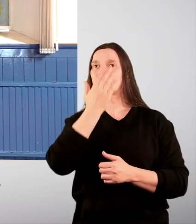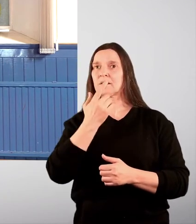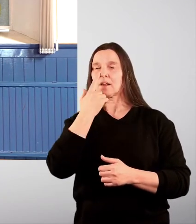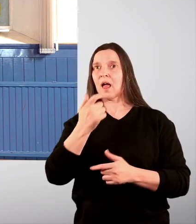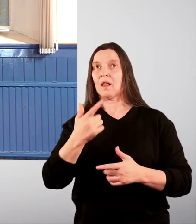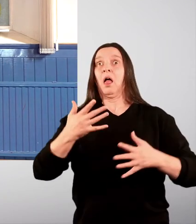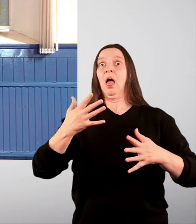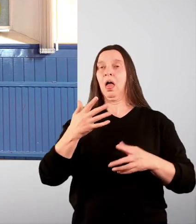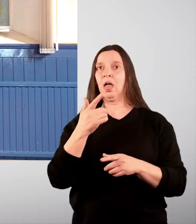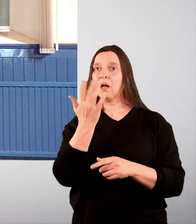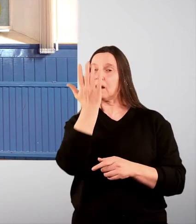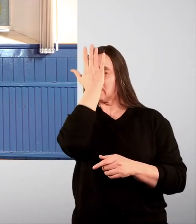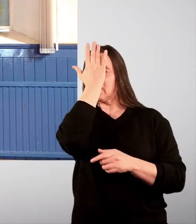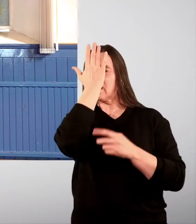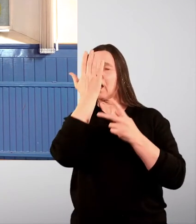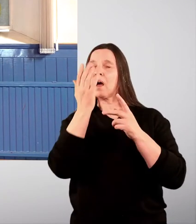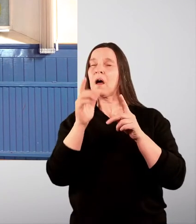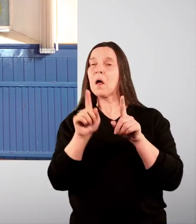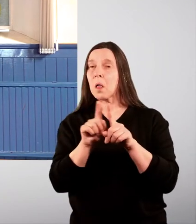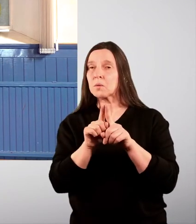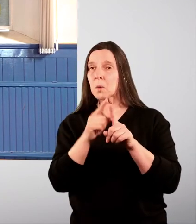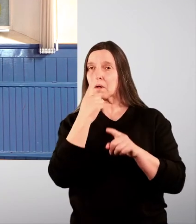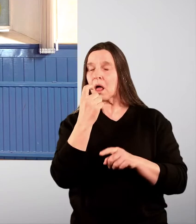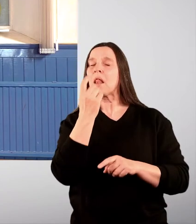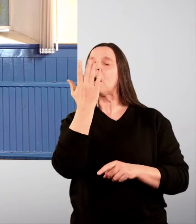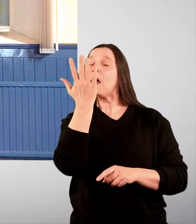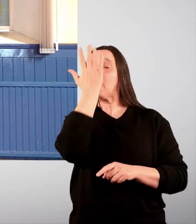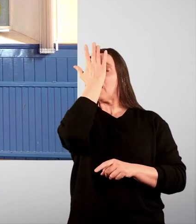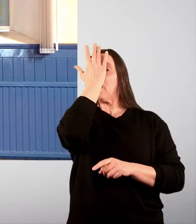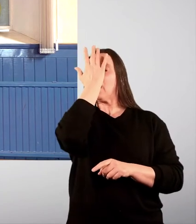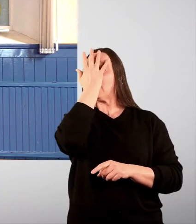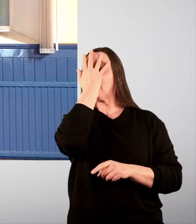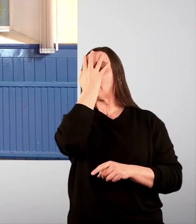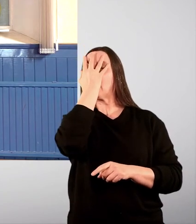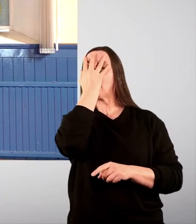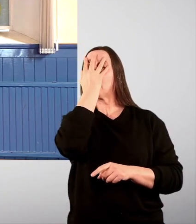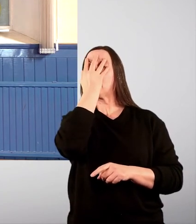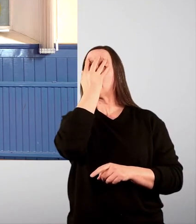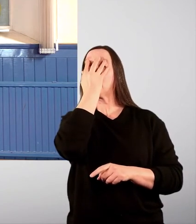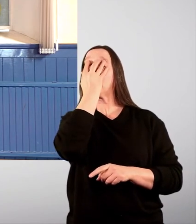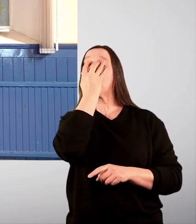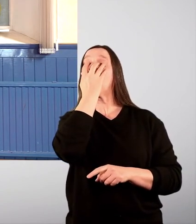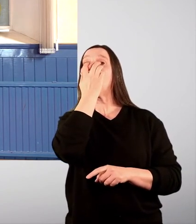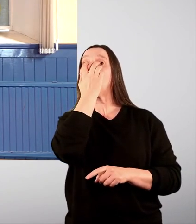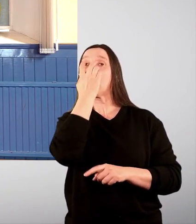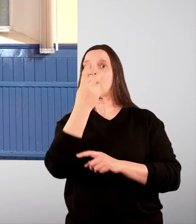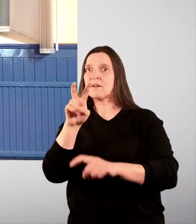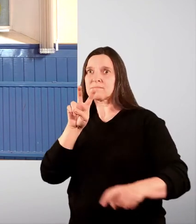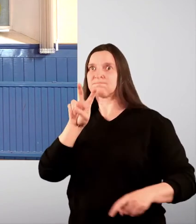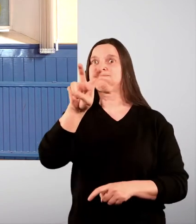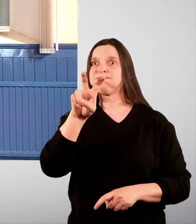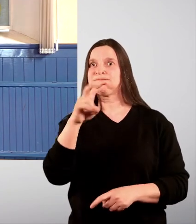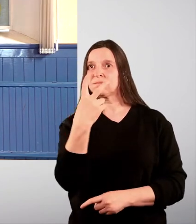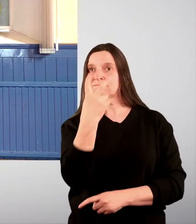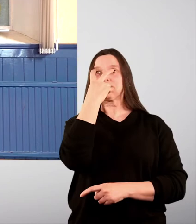open palm. Remember, we're at a defensive stance with our palms open. We're going to use the bottom part of our palm to strike in towards your attacker's nose